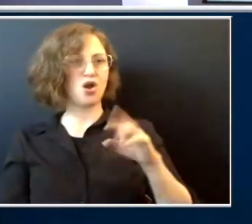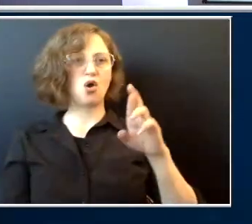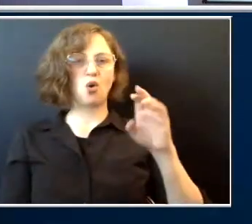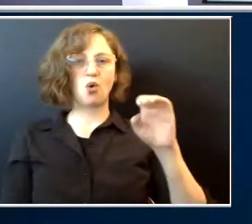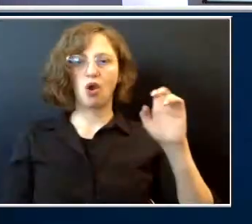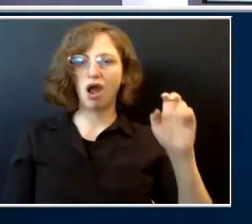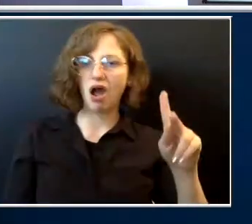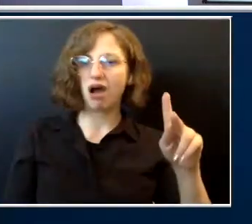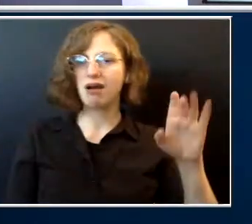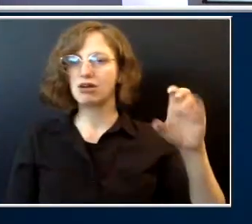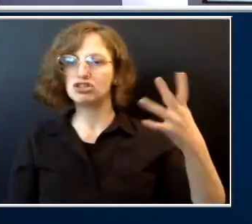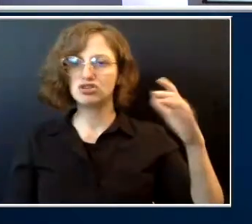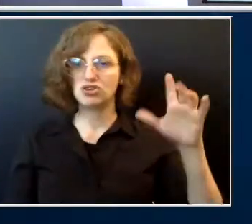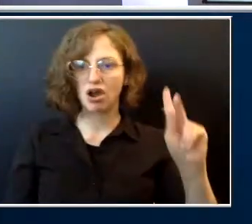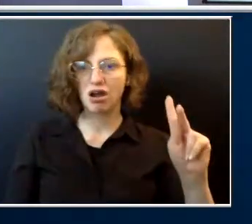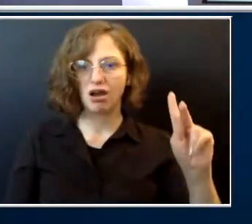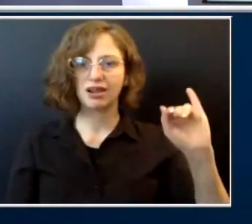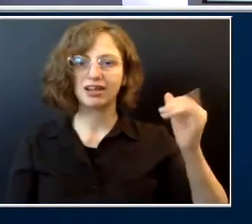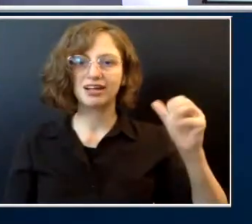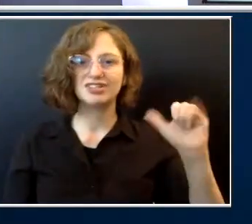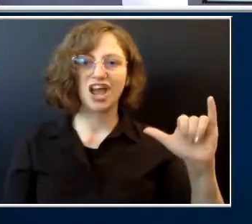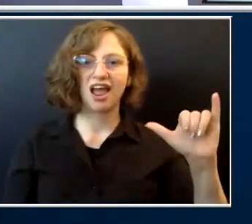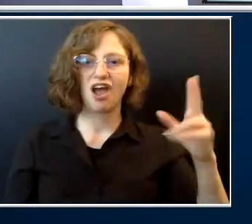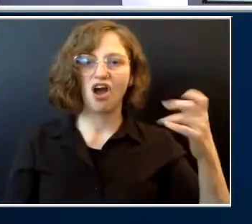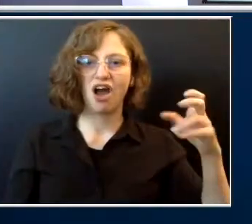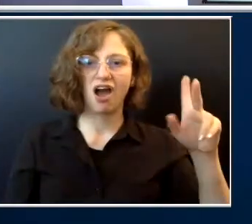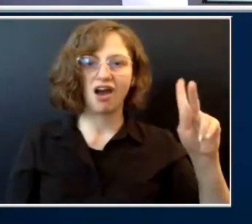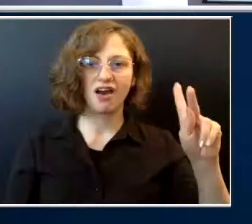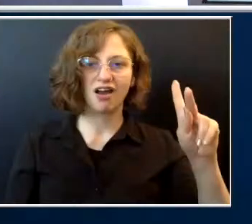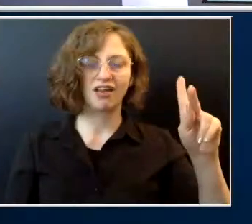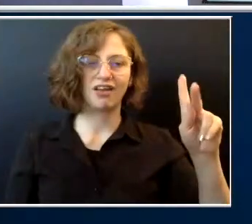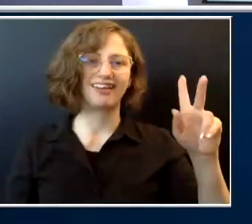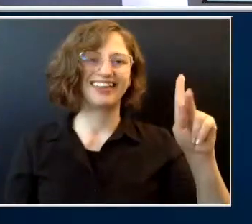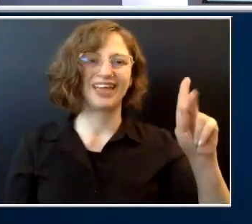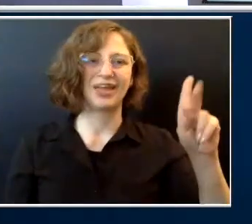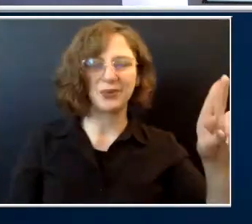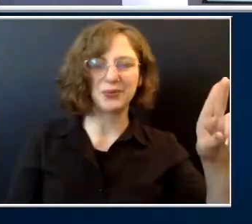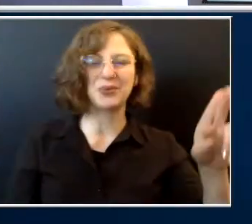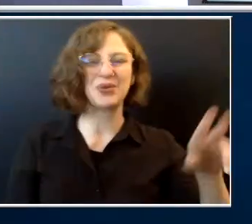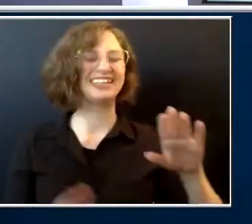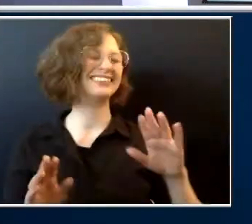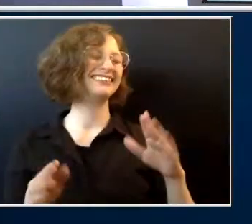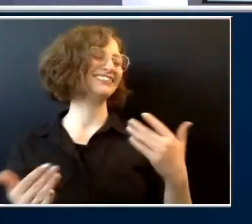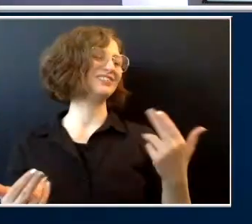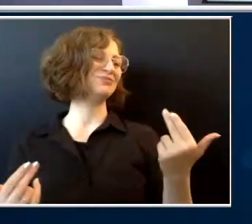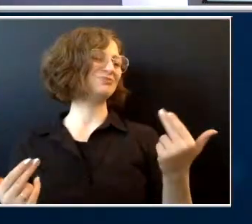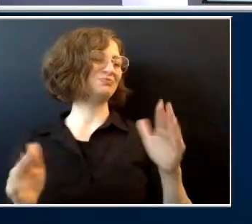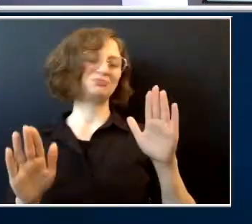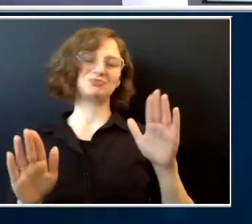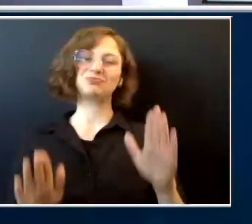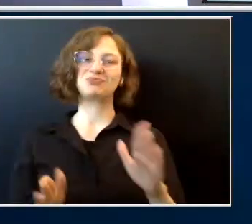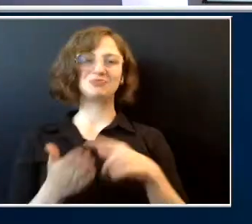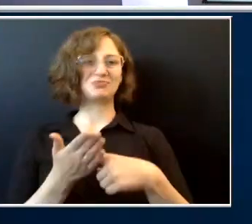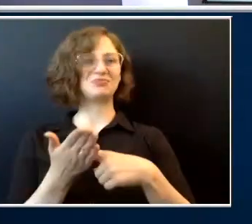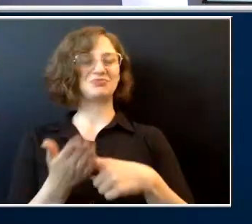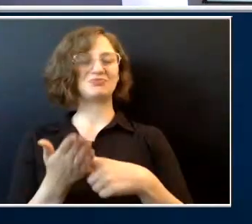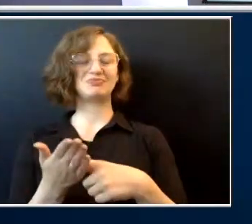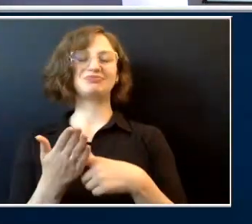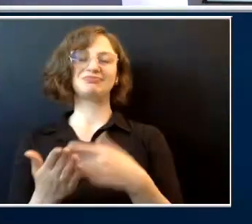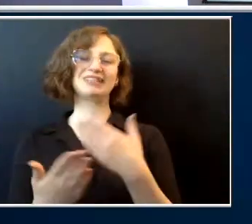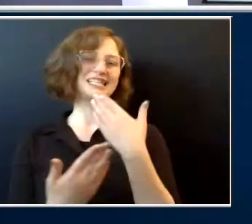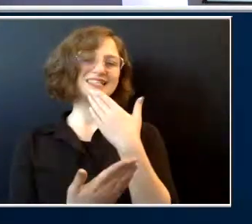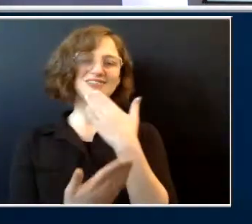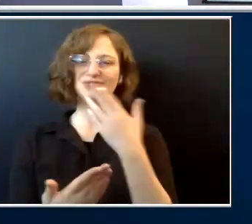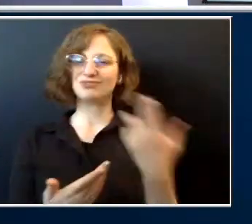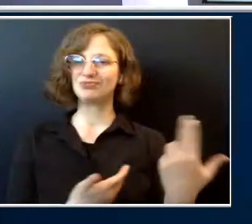J-R-K-U. All right, this has been a great discussion. I am grateful to our guests for being here, and it indeed is a day to say Rock, Shock, Jayhawk, KU. That's pretty